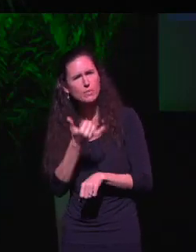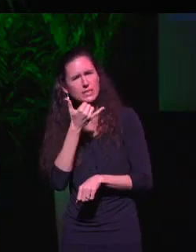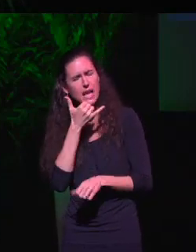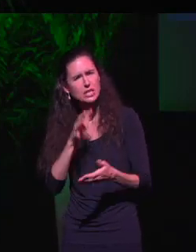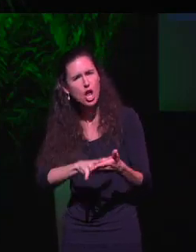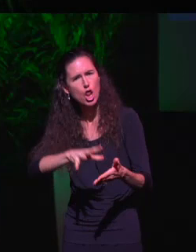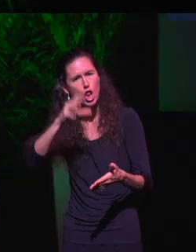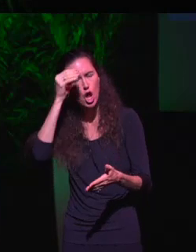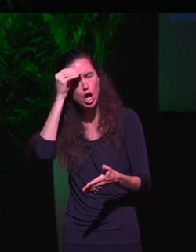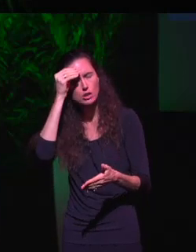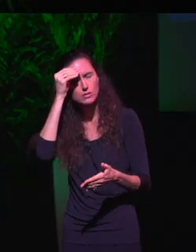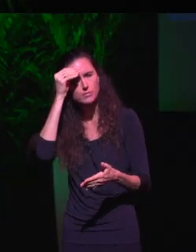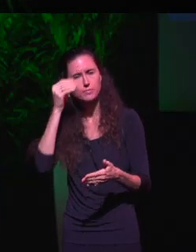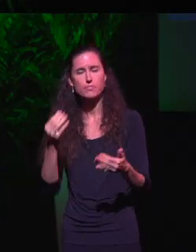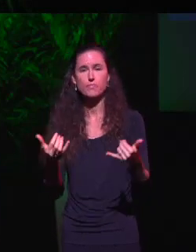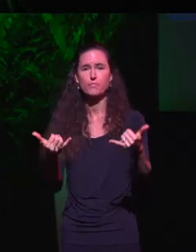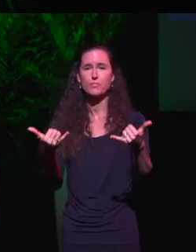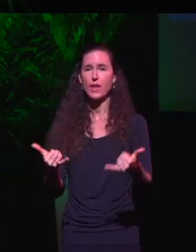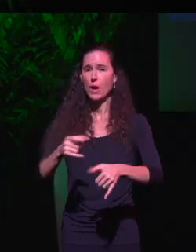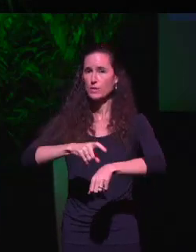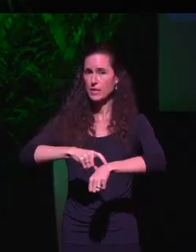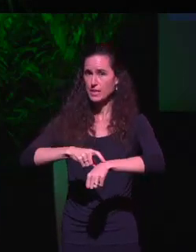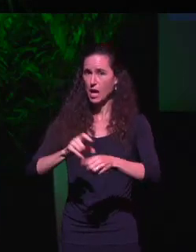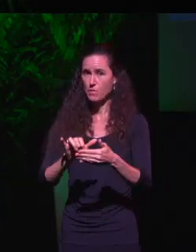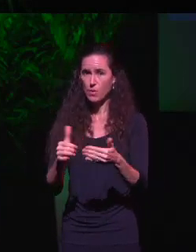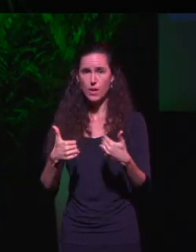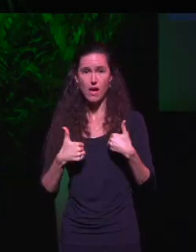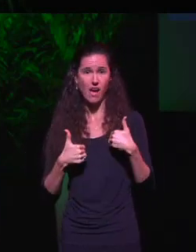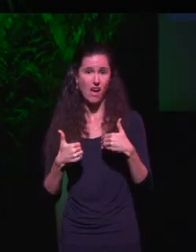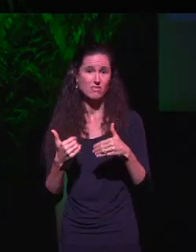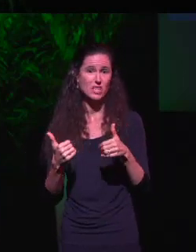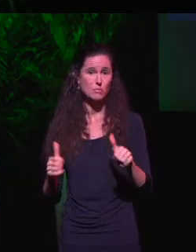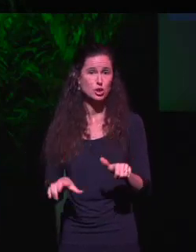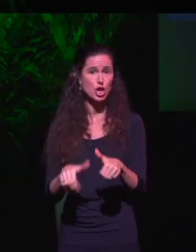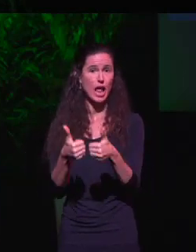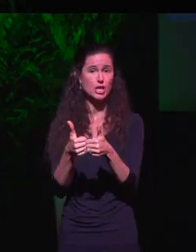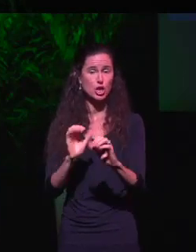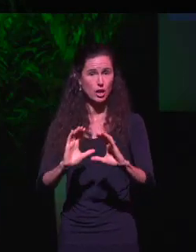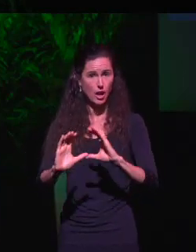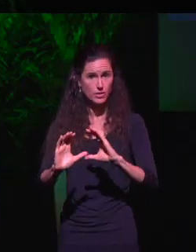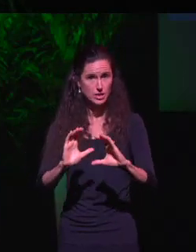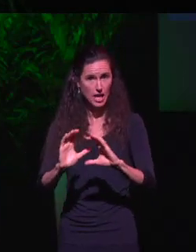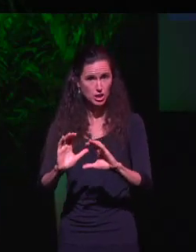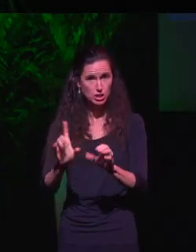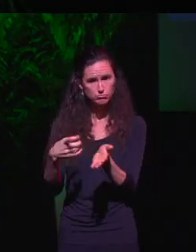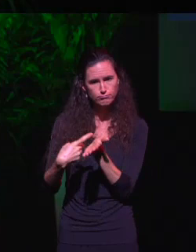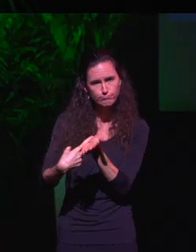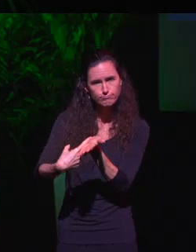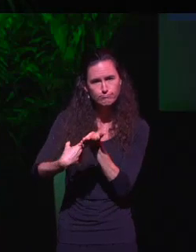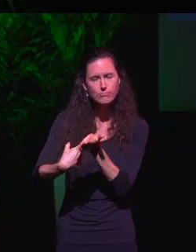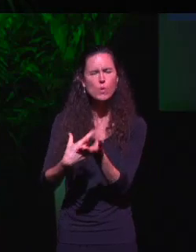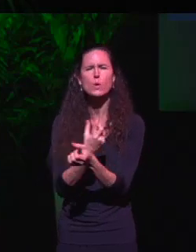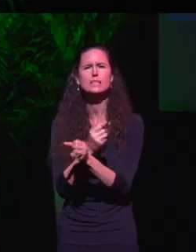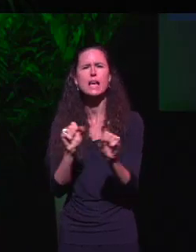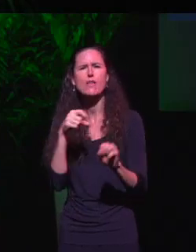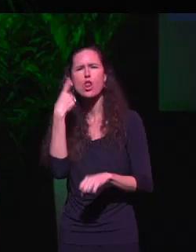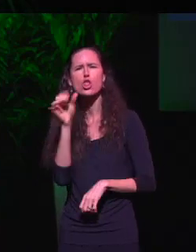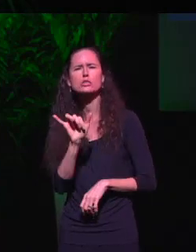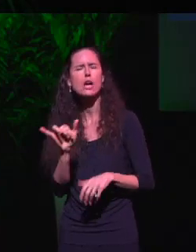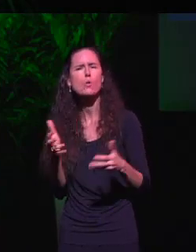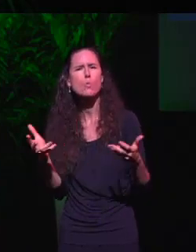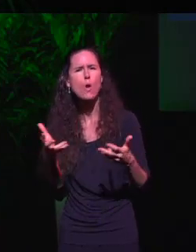them. Now is the time to be having some challenging conversations to discuss what safety looks like to